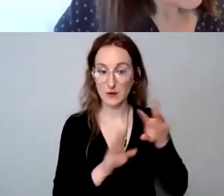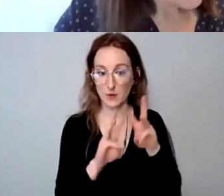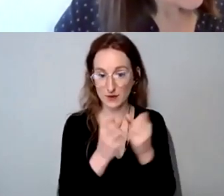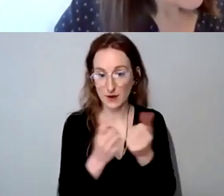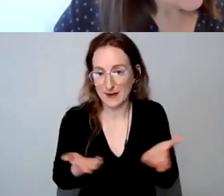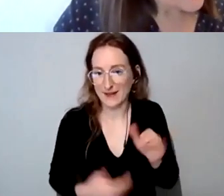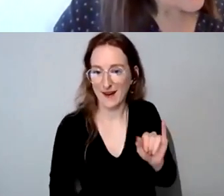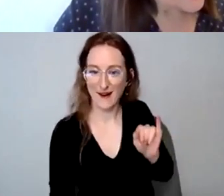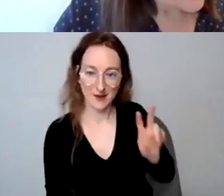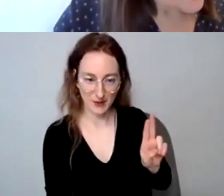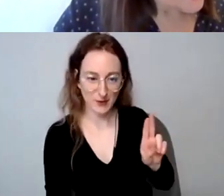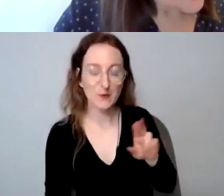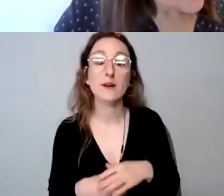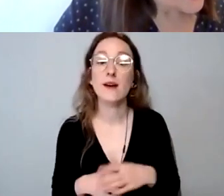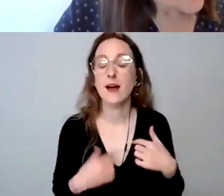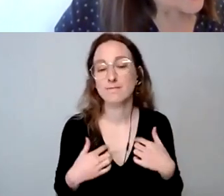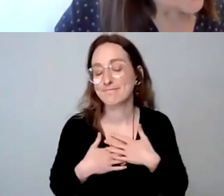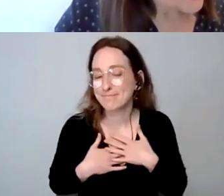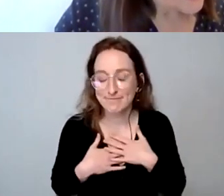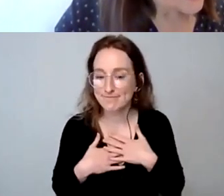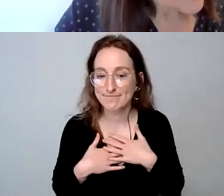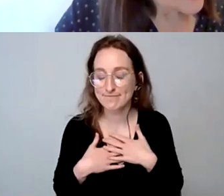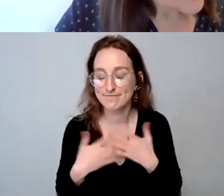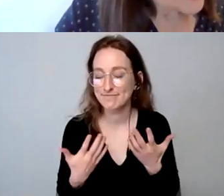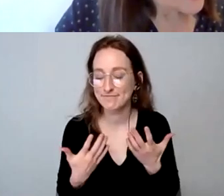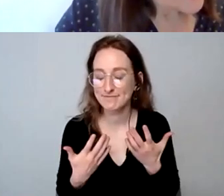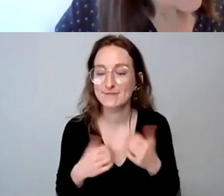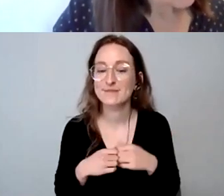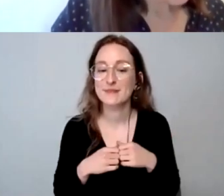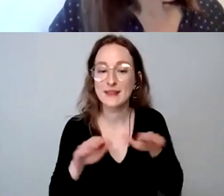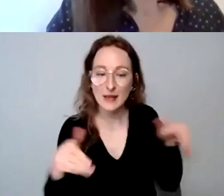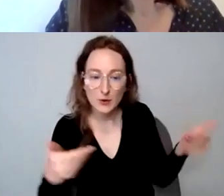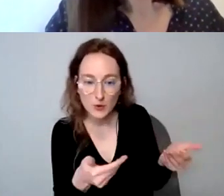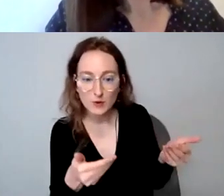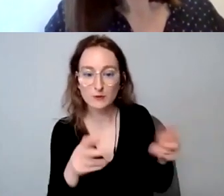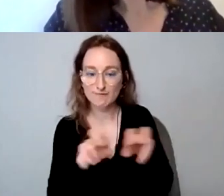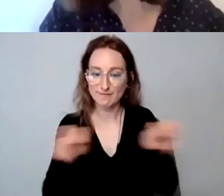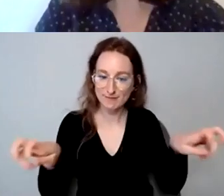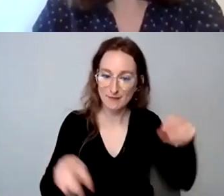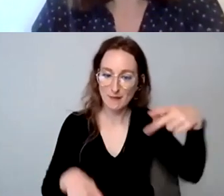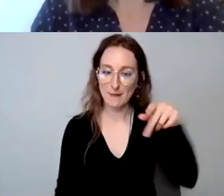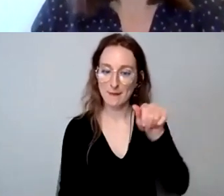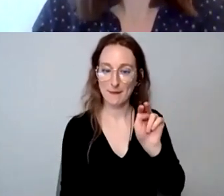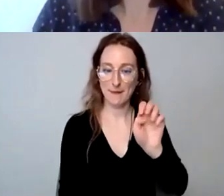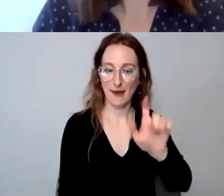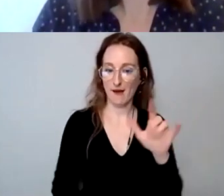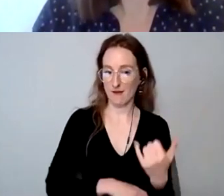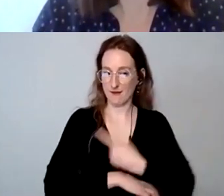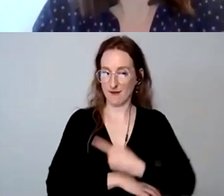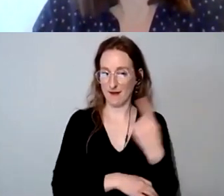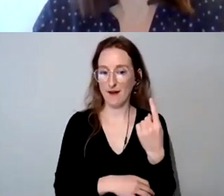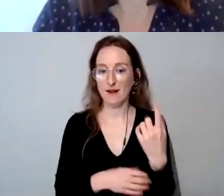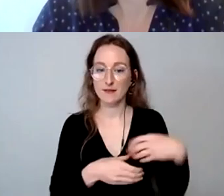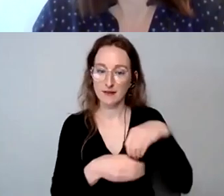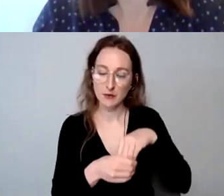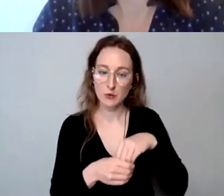University, and I'm delighted to introduce this panel today as a part of the